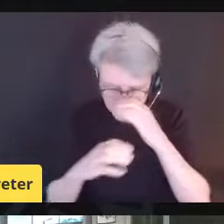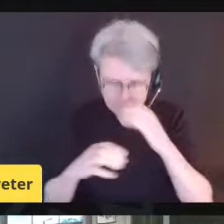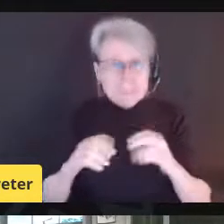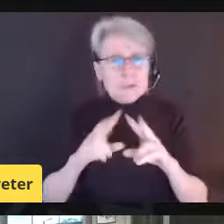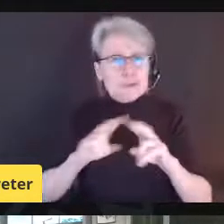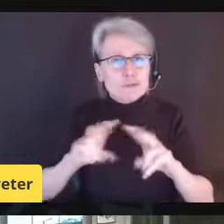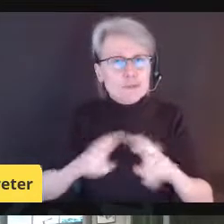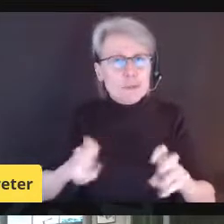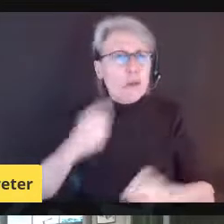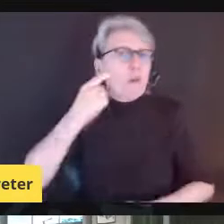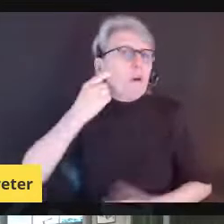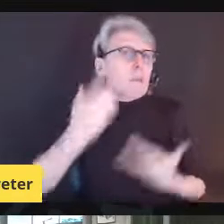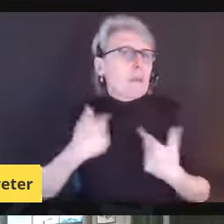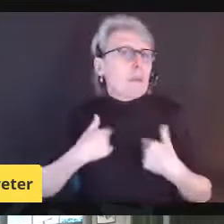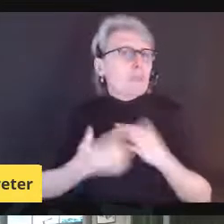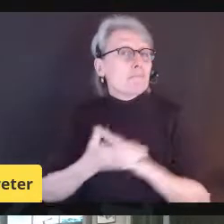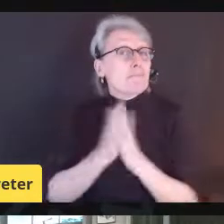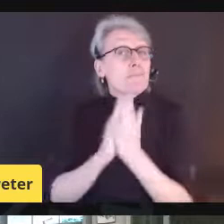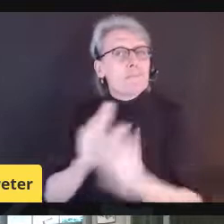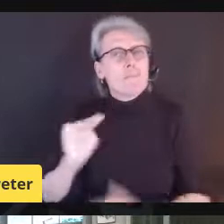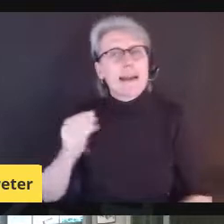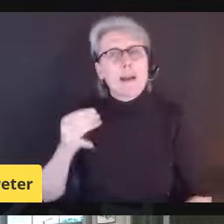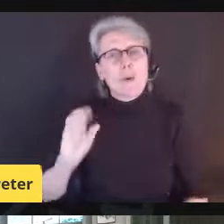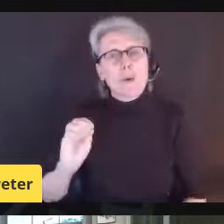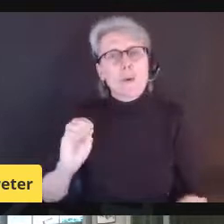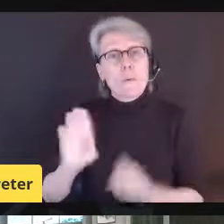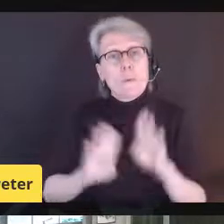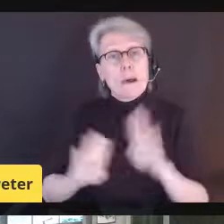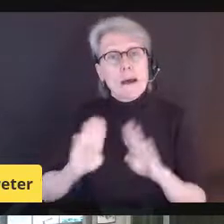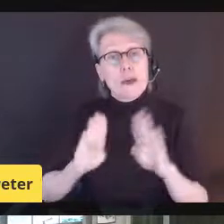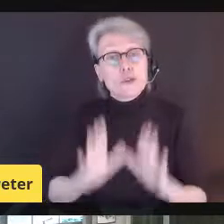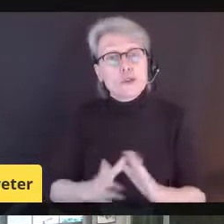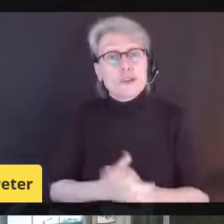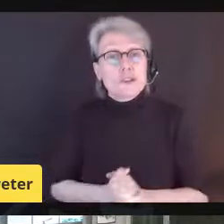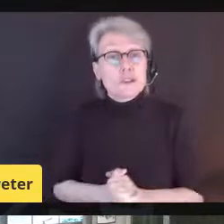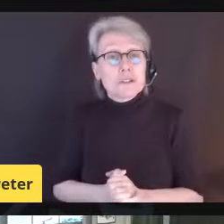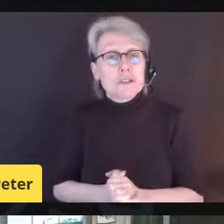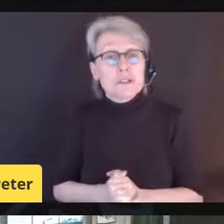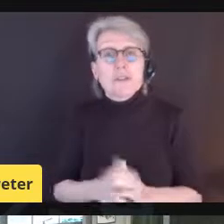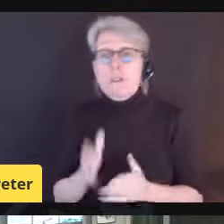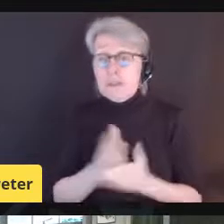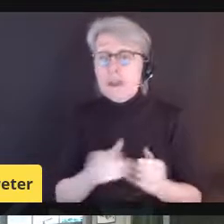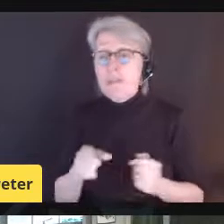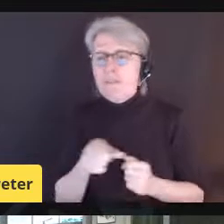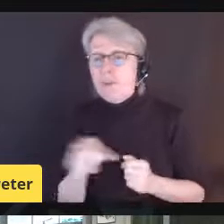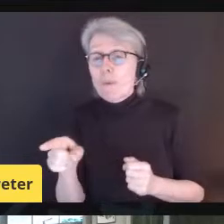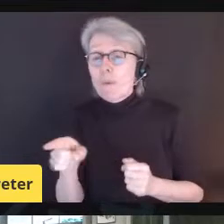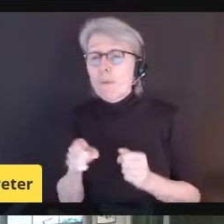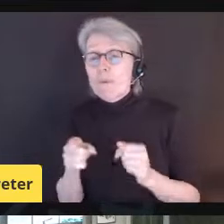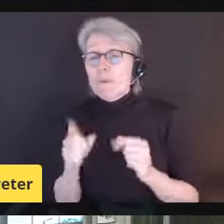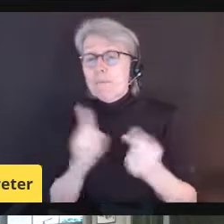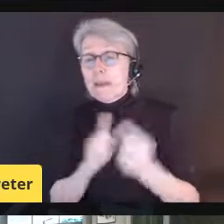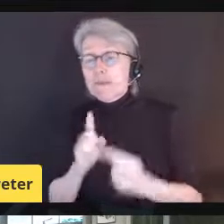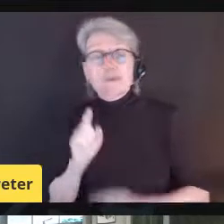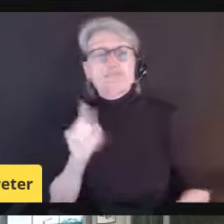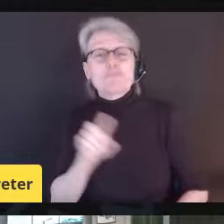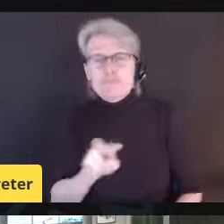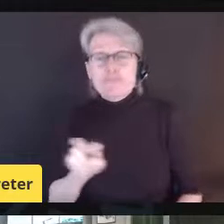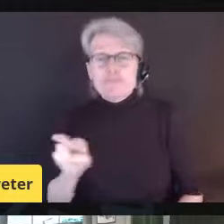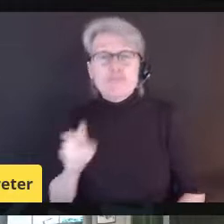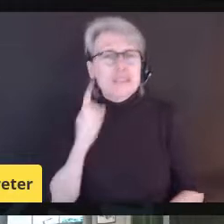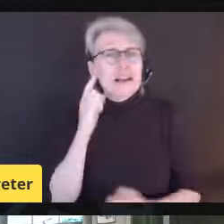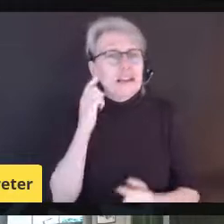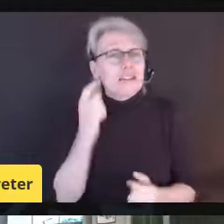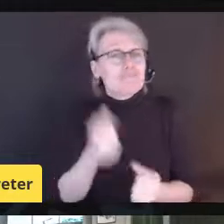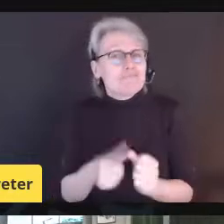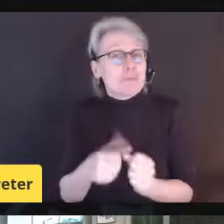was going to be a microbiologist. So I'm, you know, I have sympathies with some of our other mentors here, but